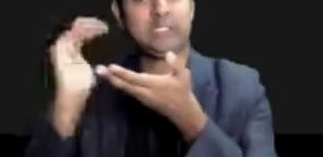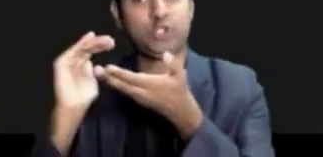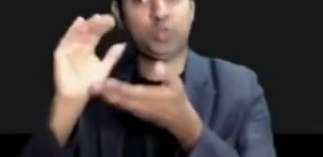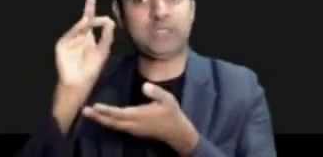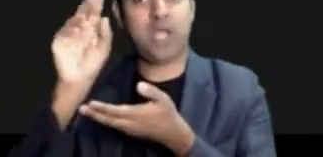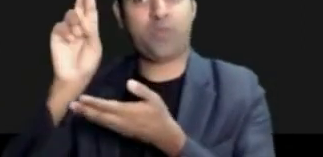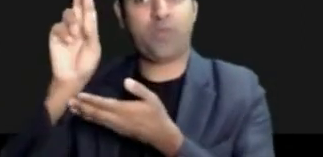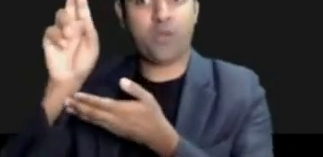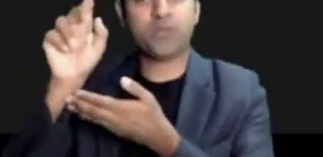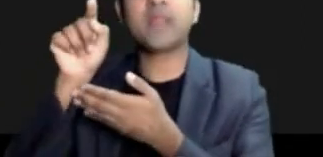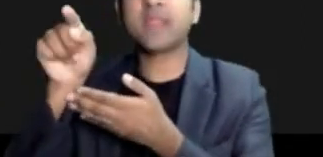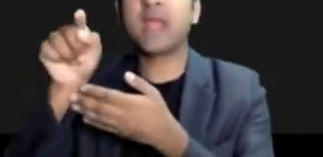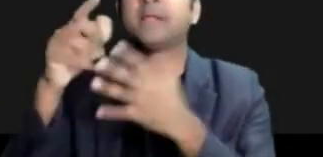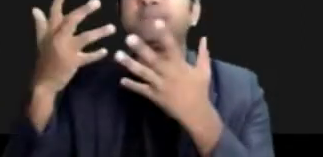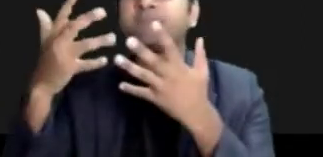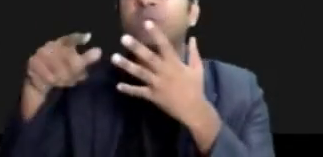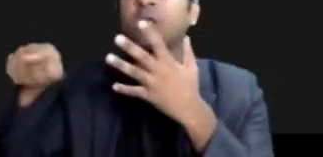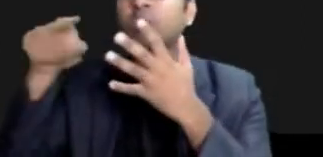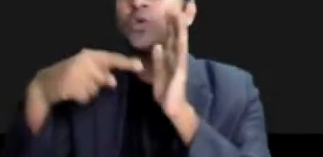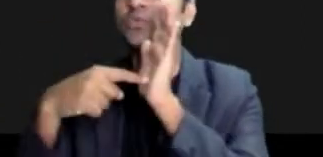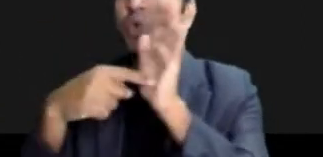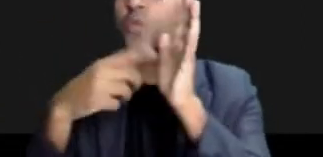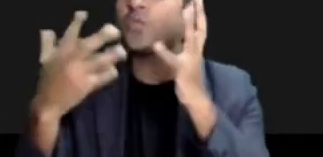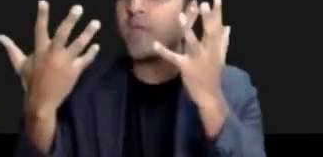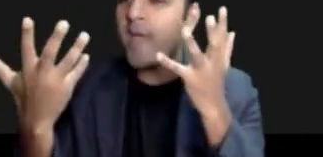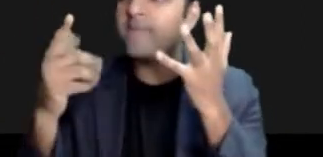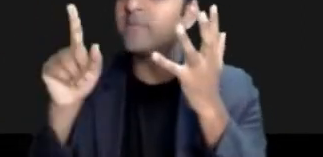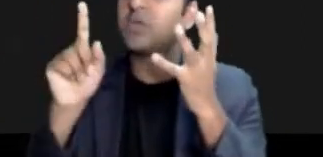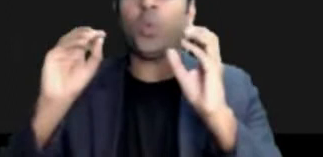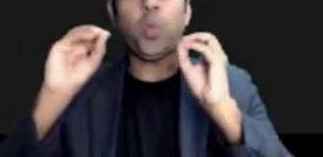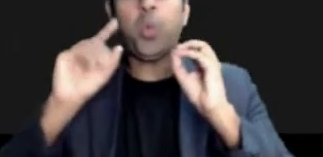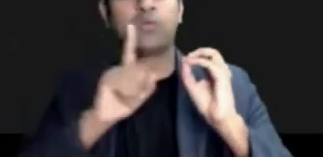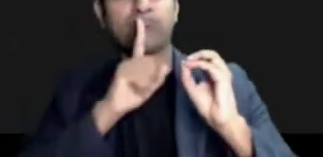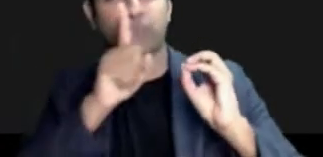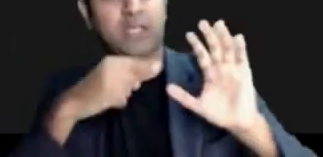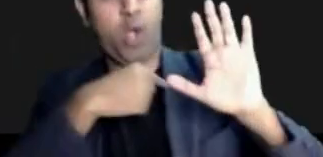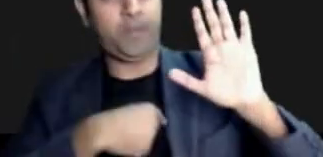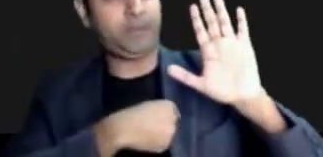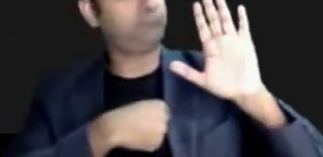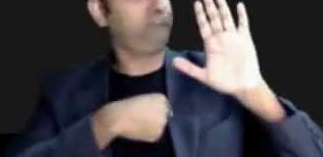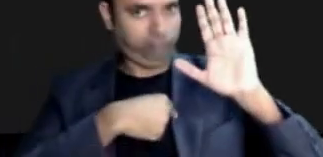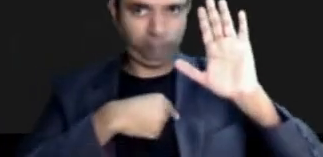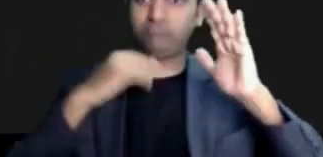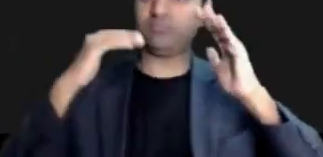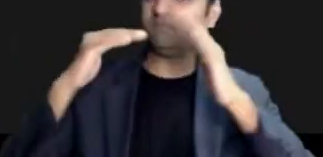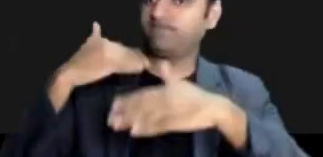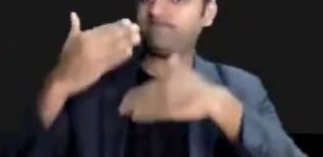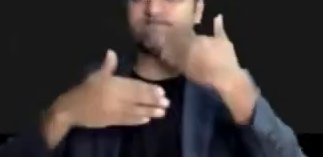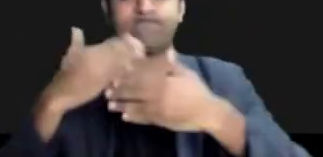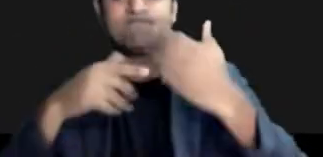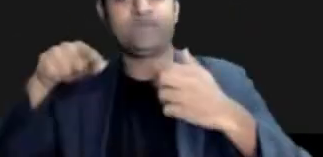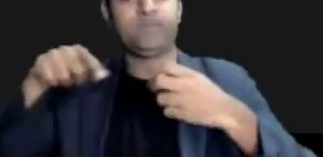of issues of disability inclusion. And that becomes quite unfortunate.